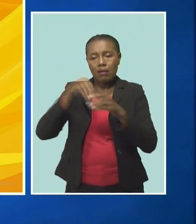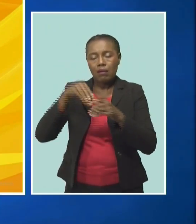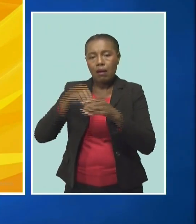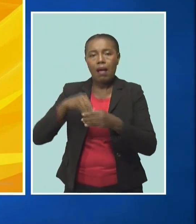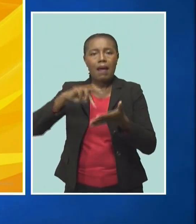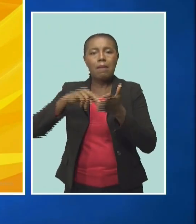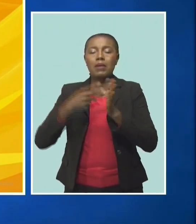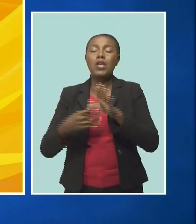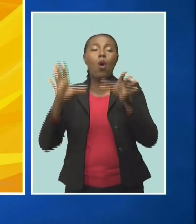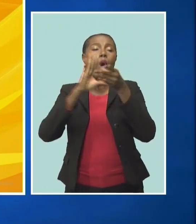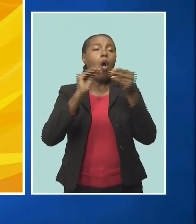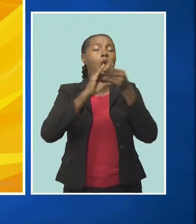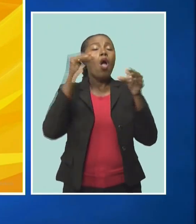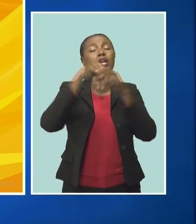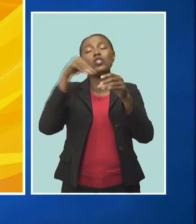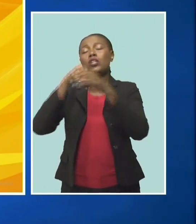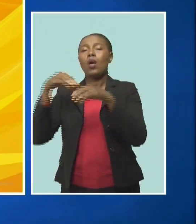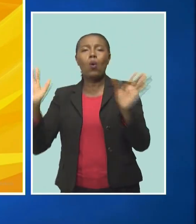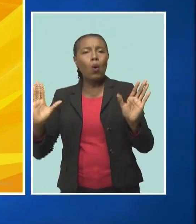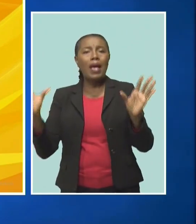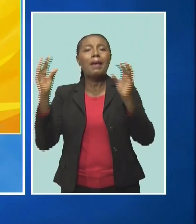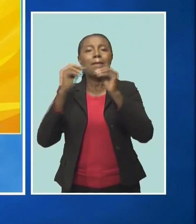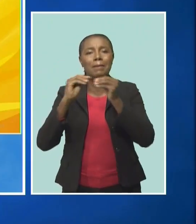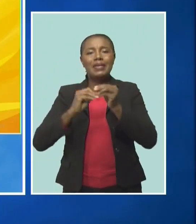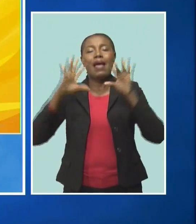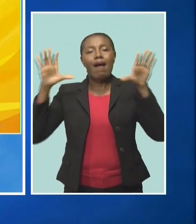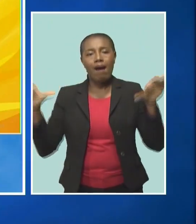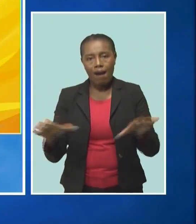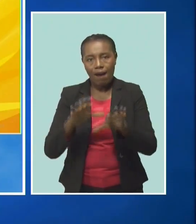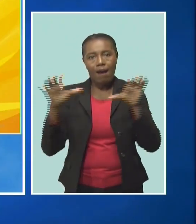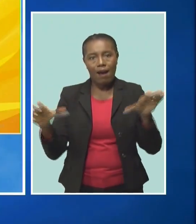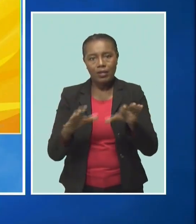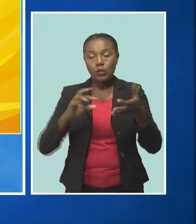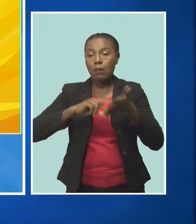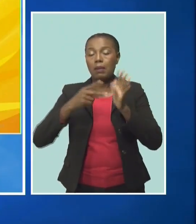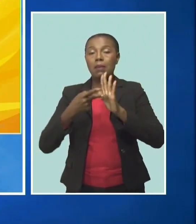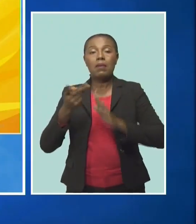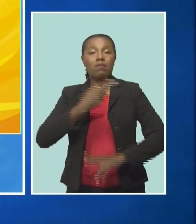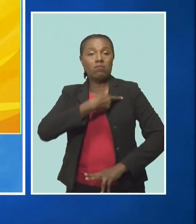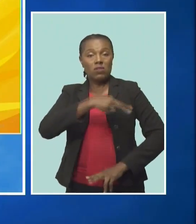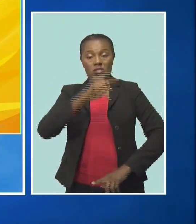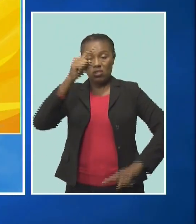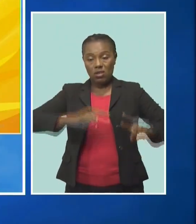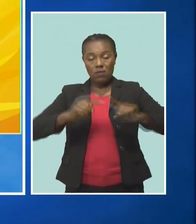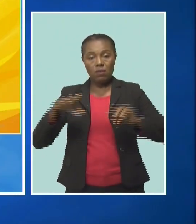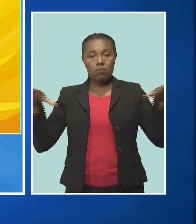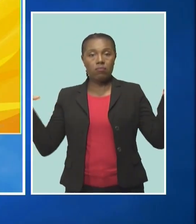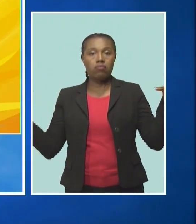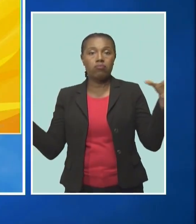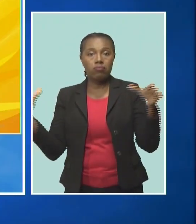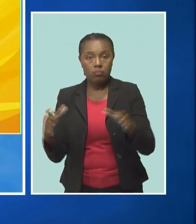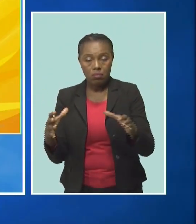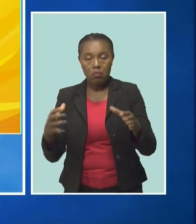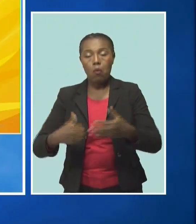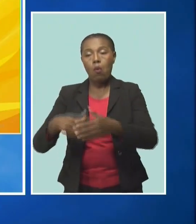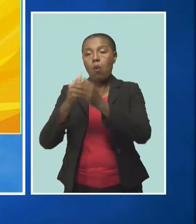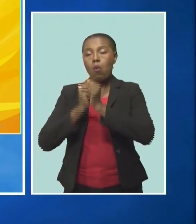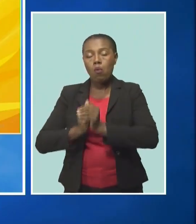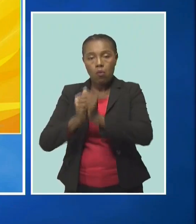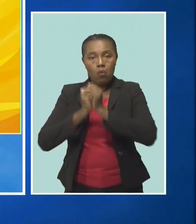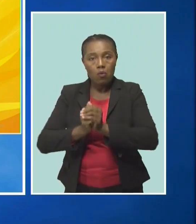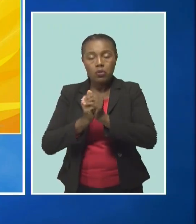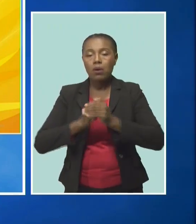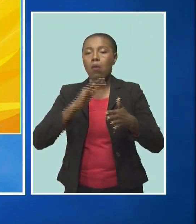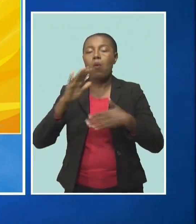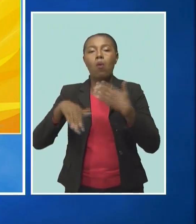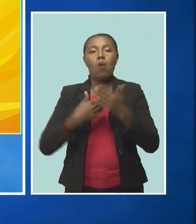the words. So we have that opportunity for persons of diverse faiths to come together and not only worship, but to give